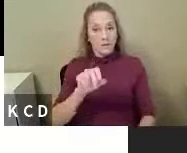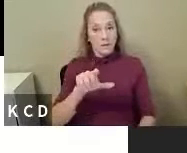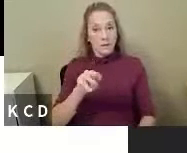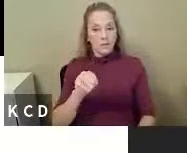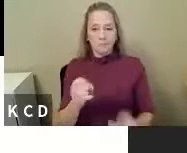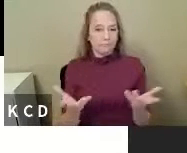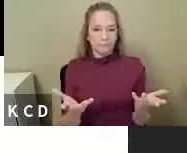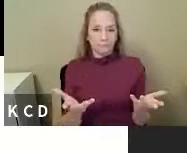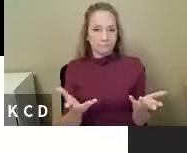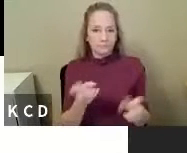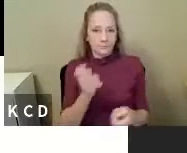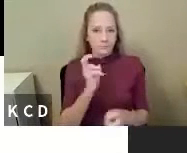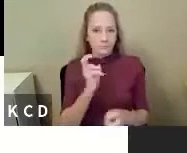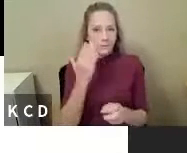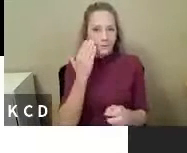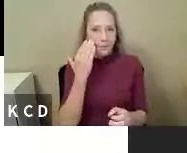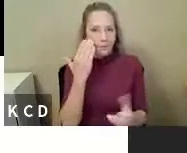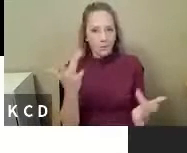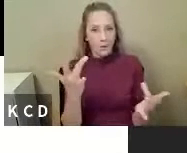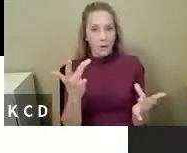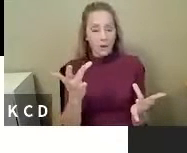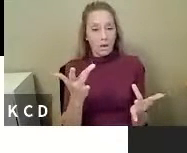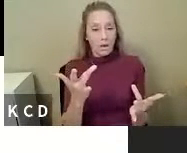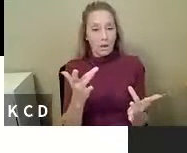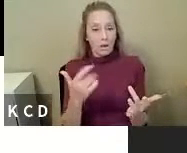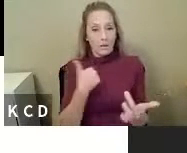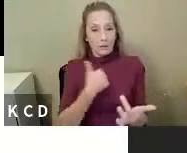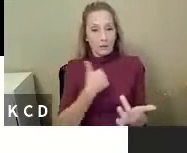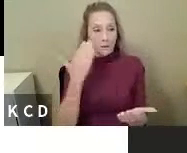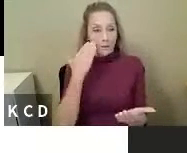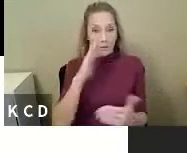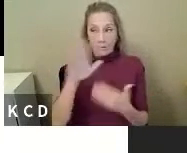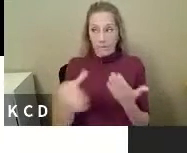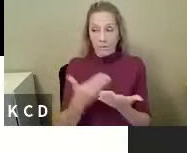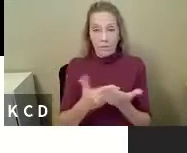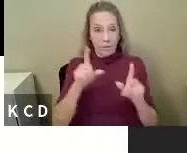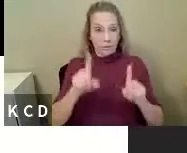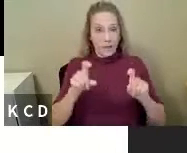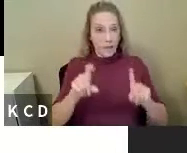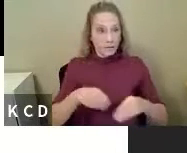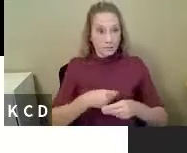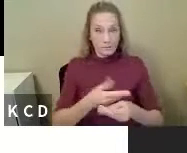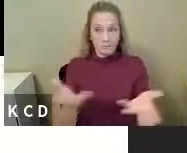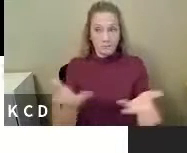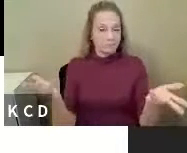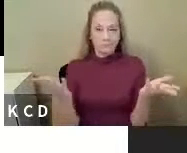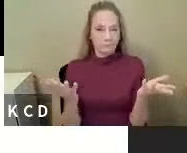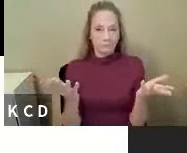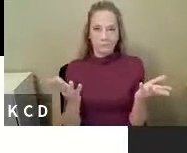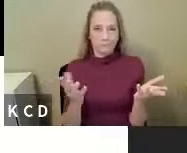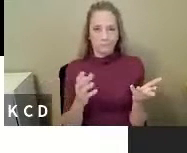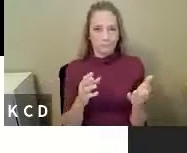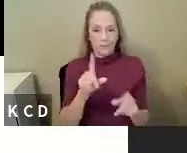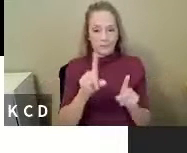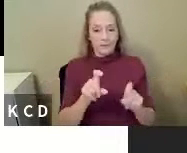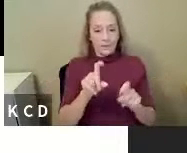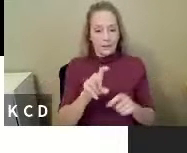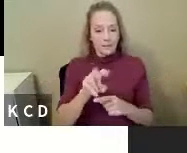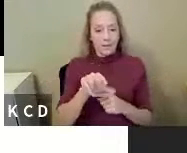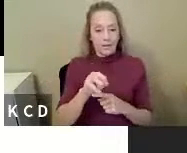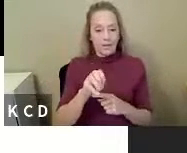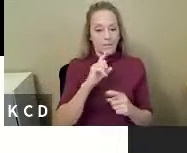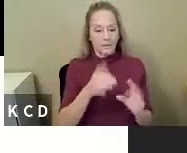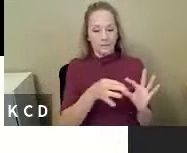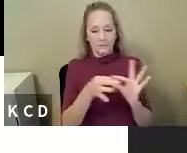hearing about necessarily every test that is done, and testing volume is inherently part of the positivity